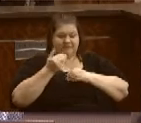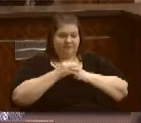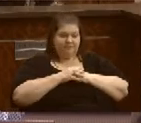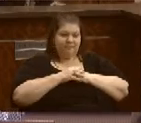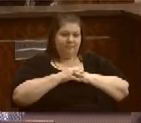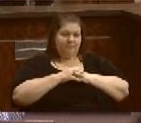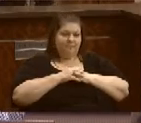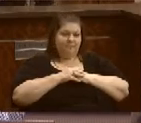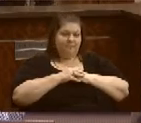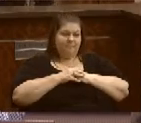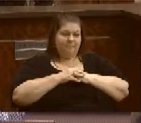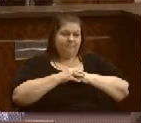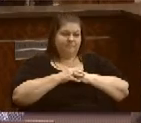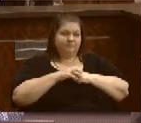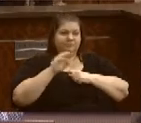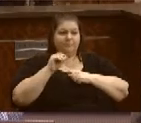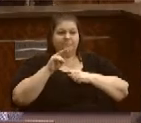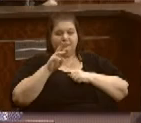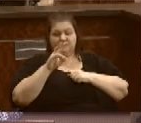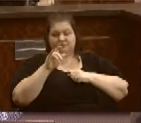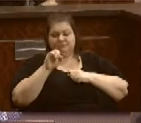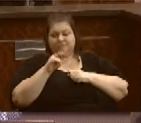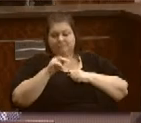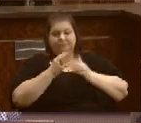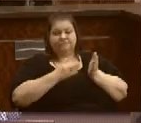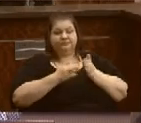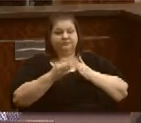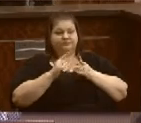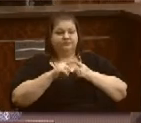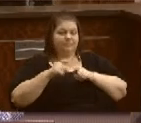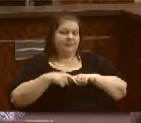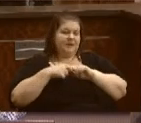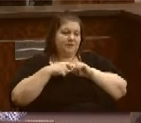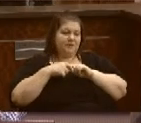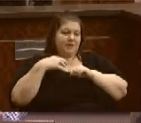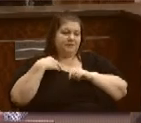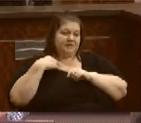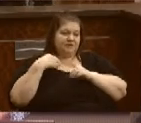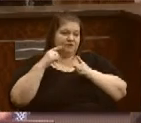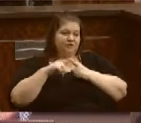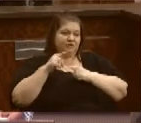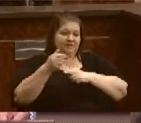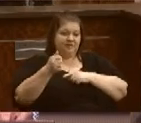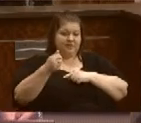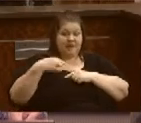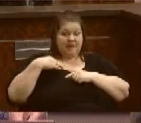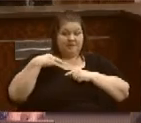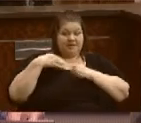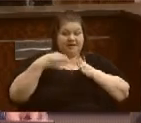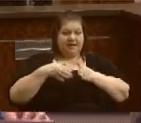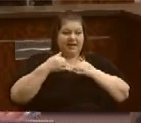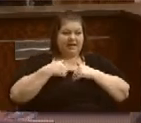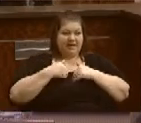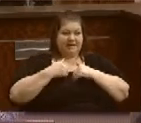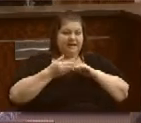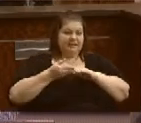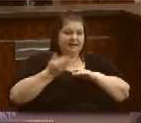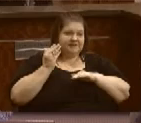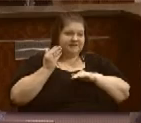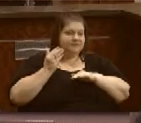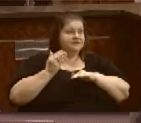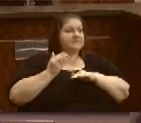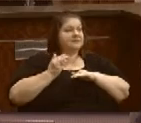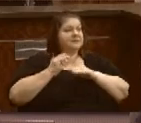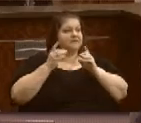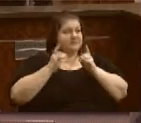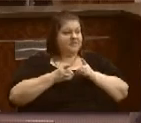follows. Mr. Wilson made a motion that the Planning Commission table the application until the applicant had at least the following items